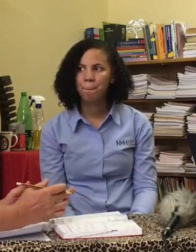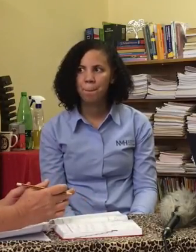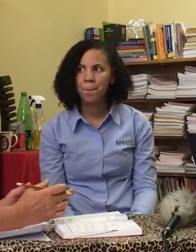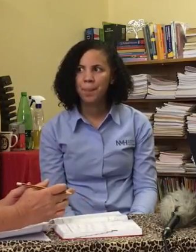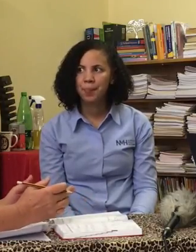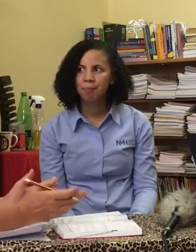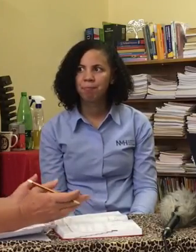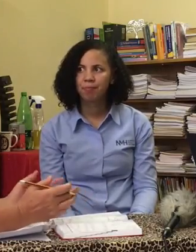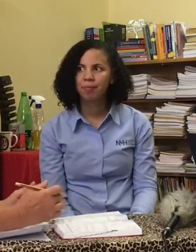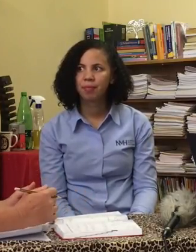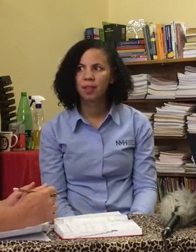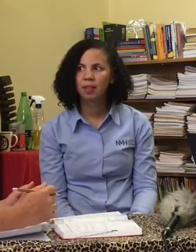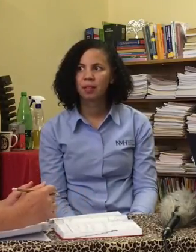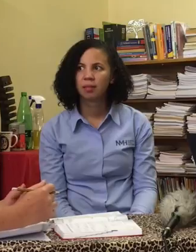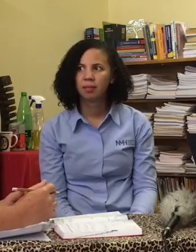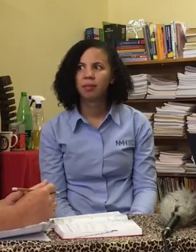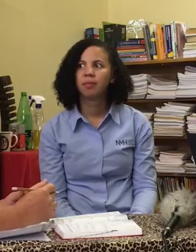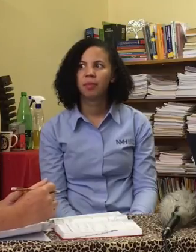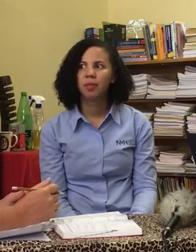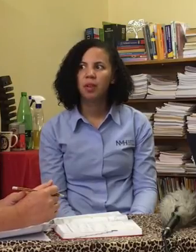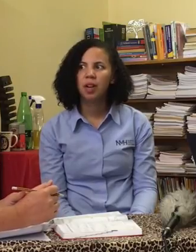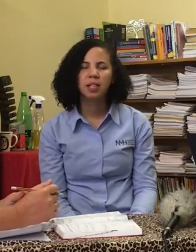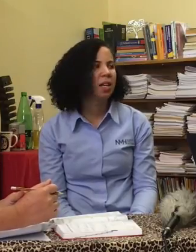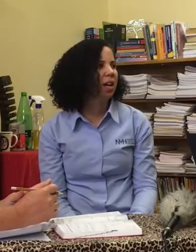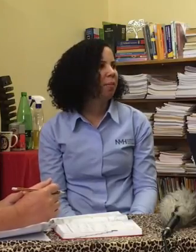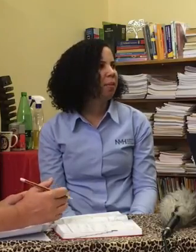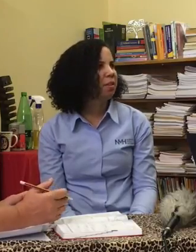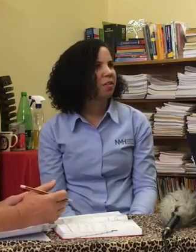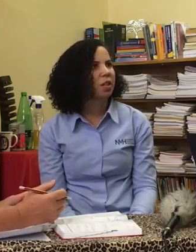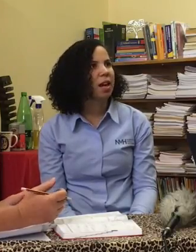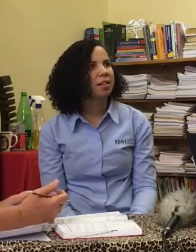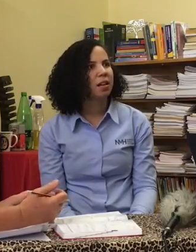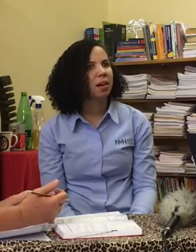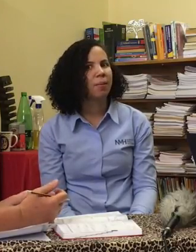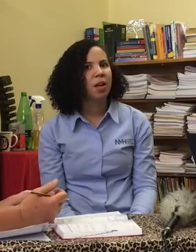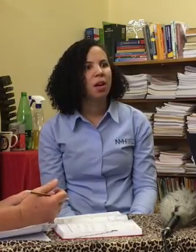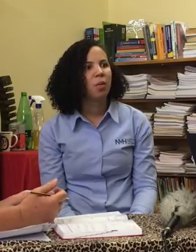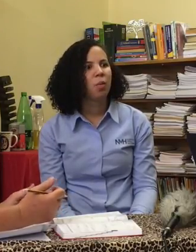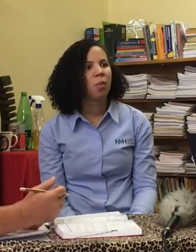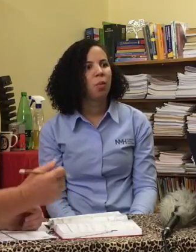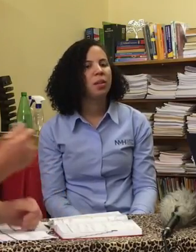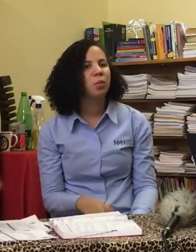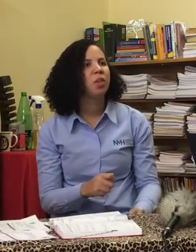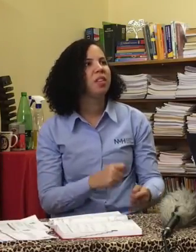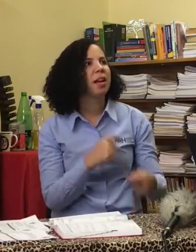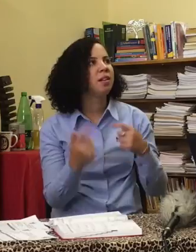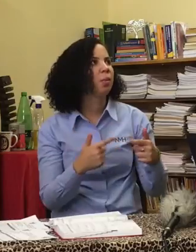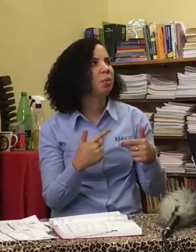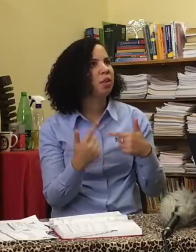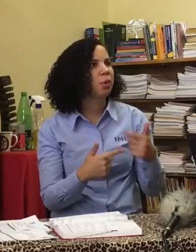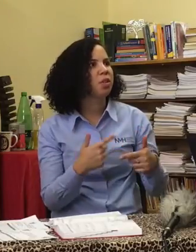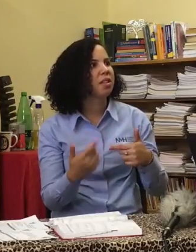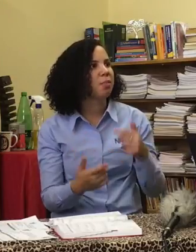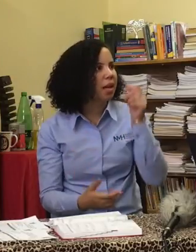far as we know about the booklets all right maybe so if you can add um what would then